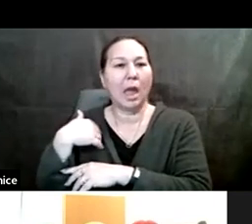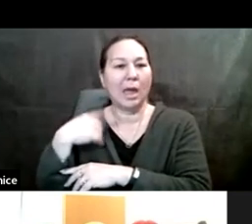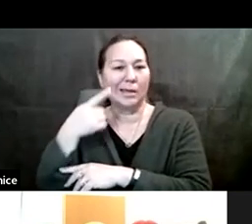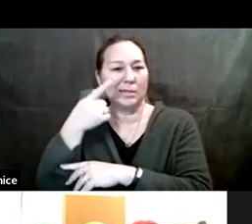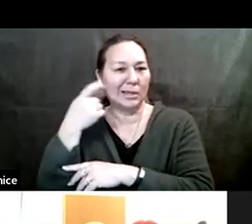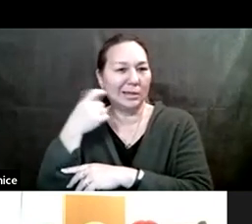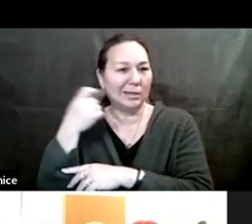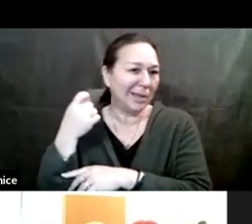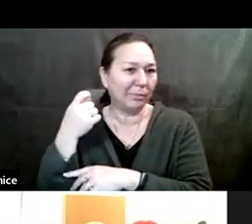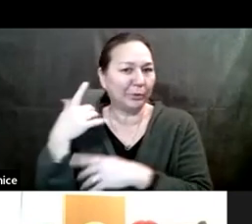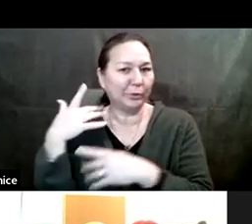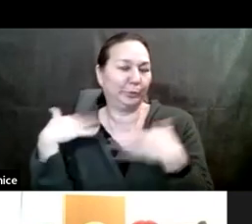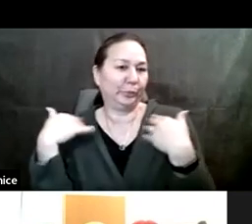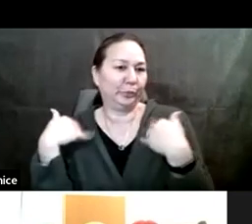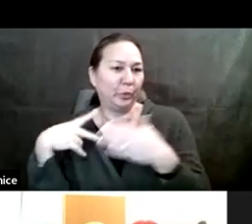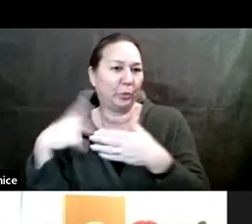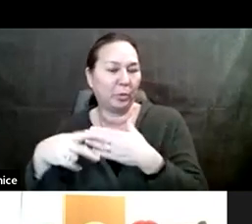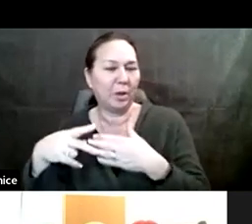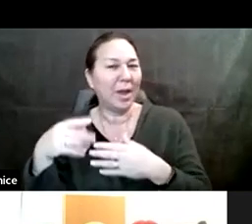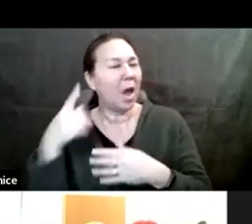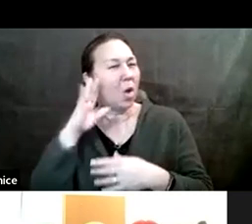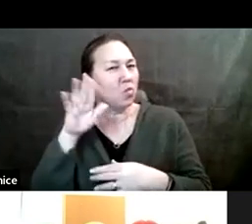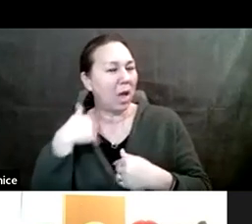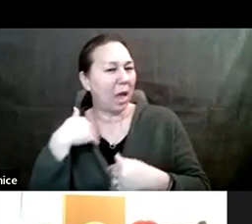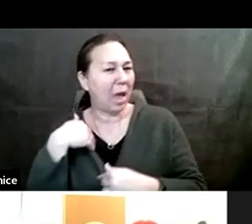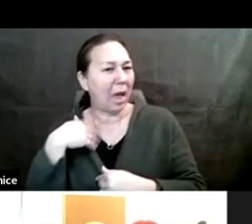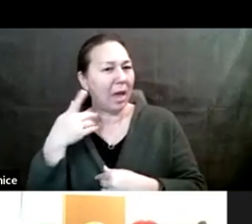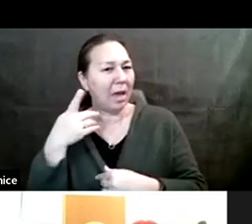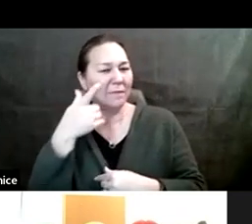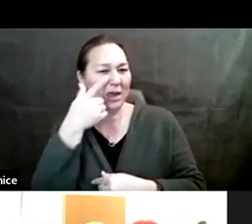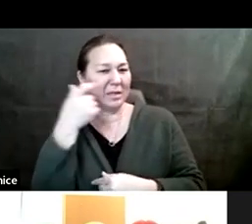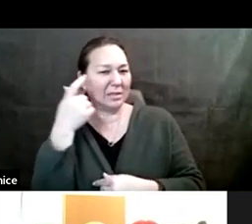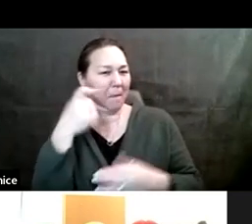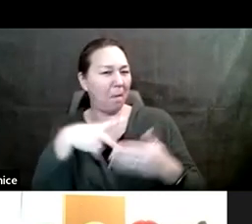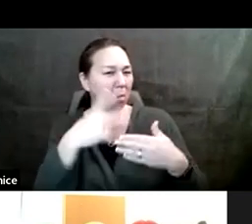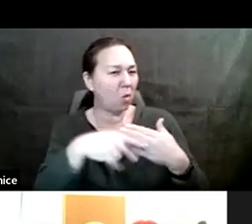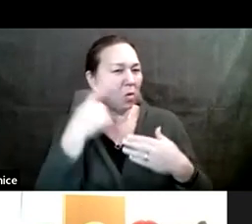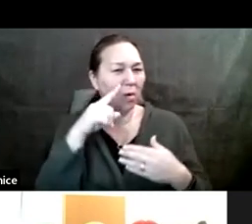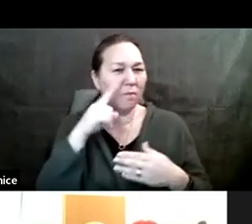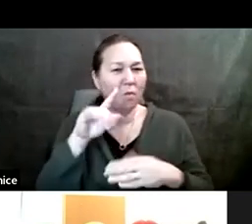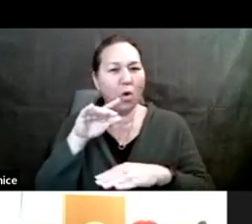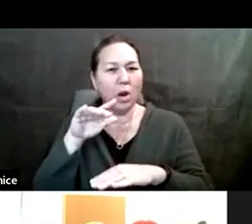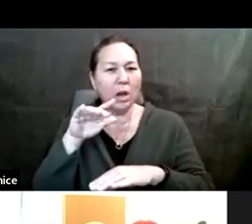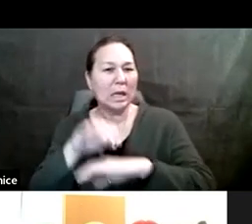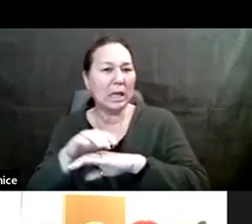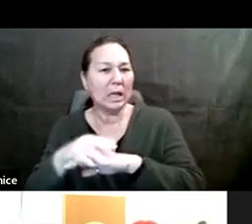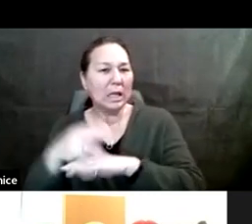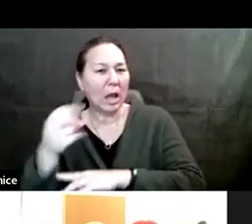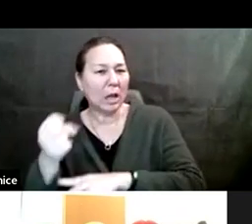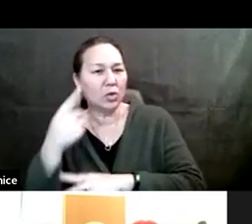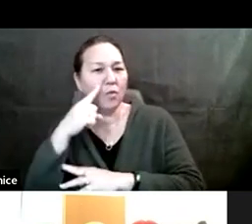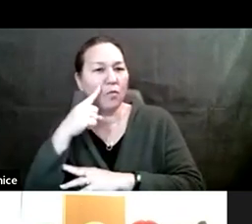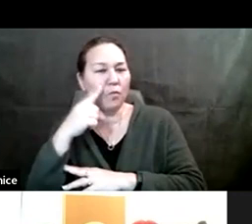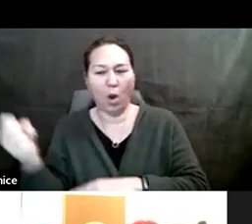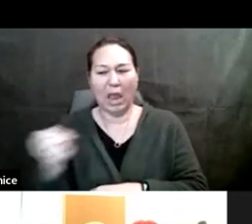English you know English high school for incoming seventh graders I mean that kind of thing so so